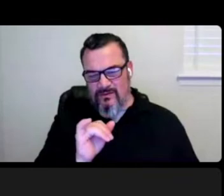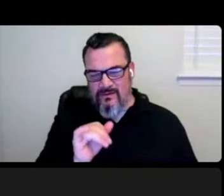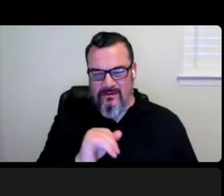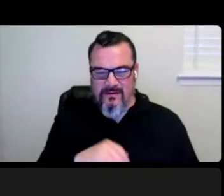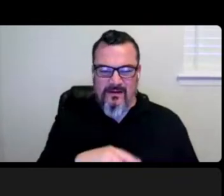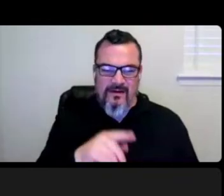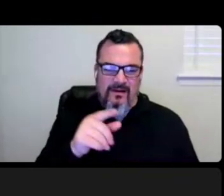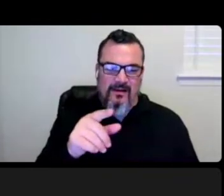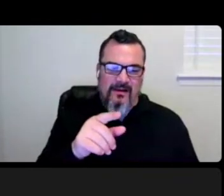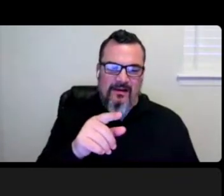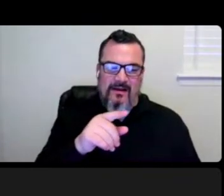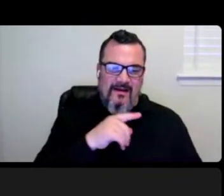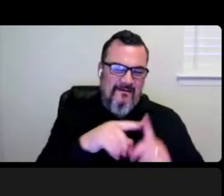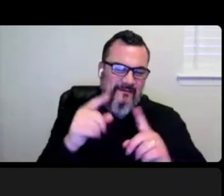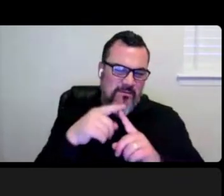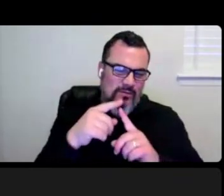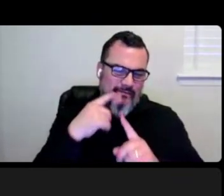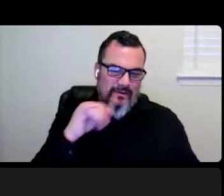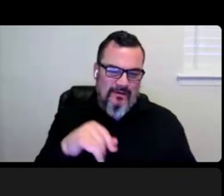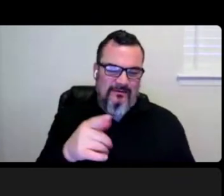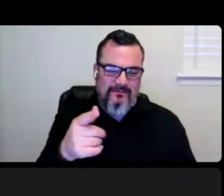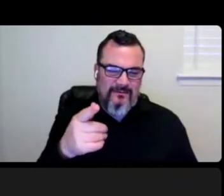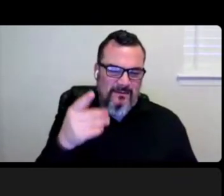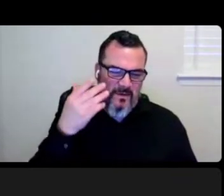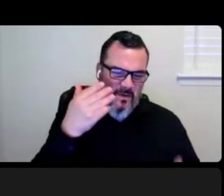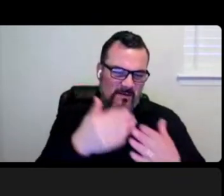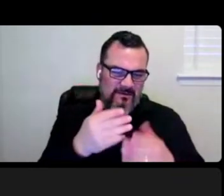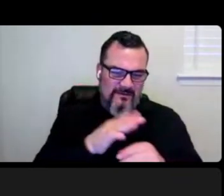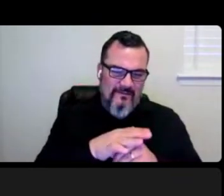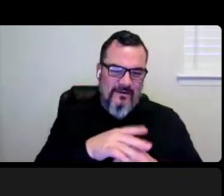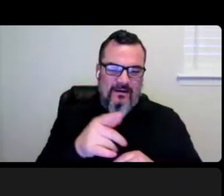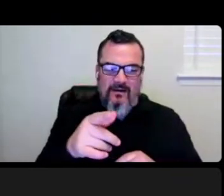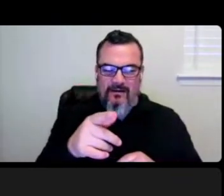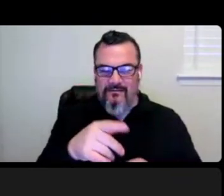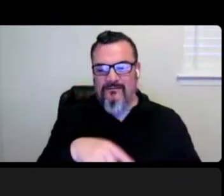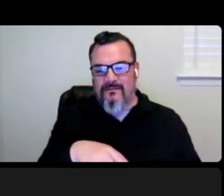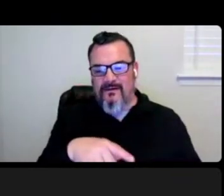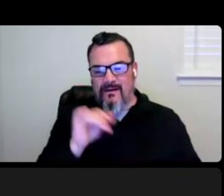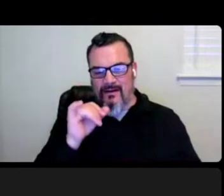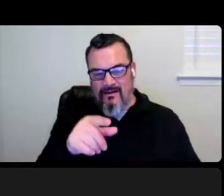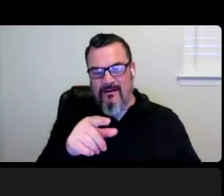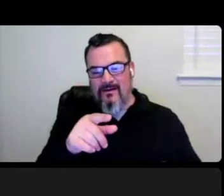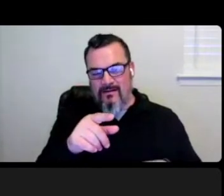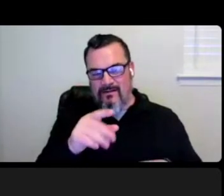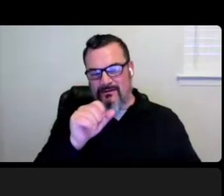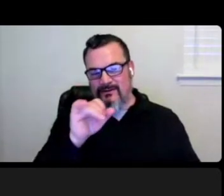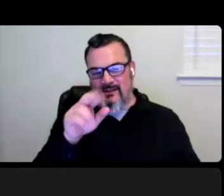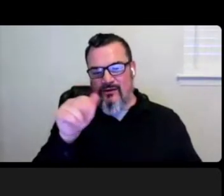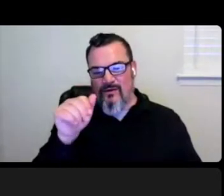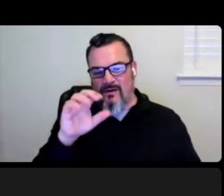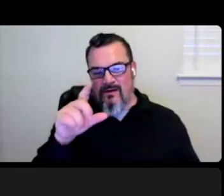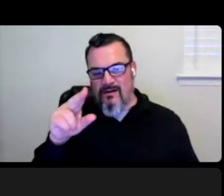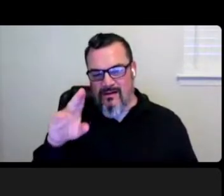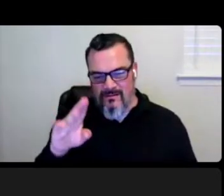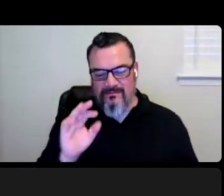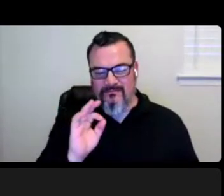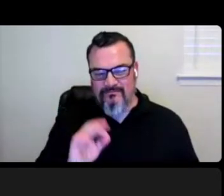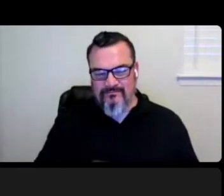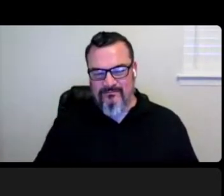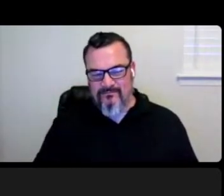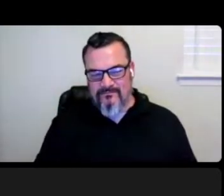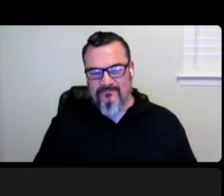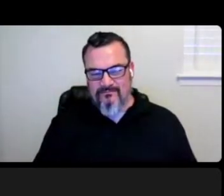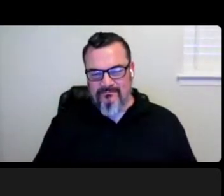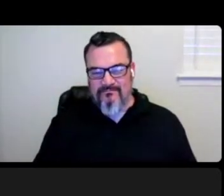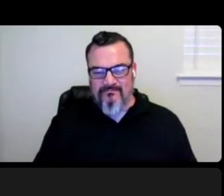give you a half a point for that because that's close enough. Explore, enjoy, and protect the planet is the Sierra Club. Yeah.